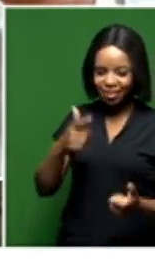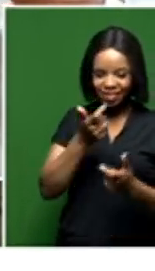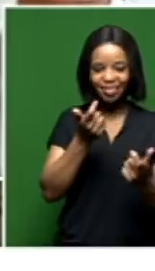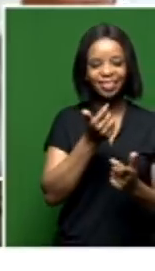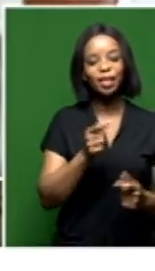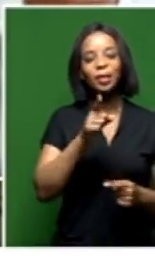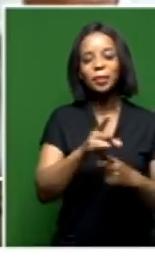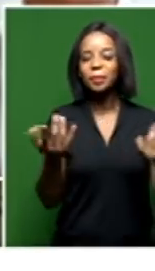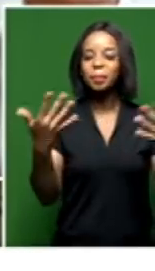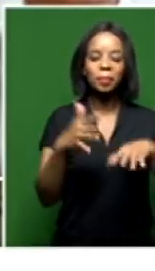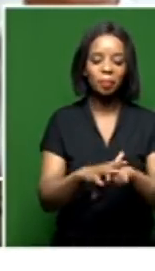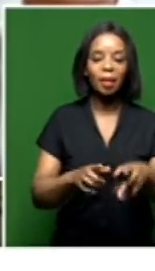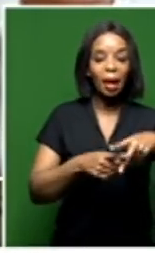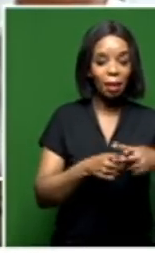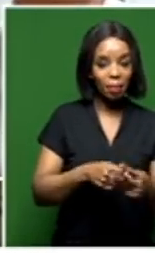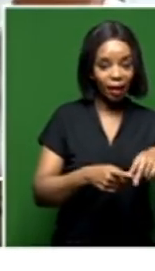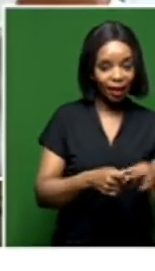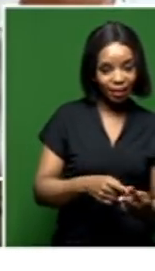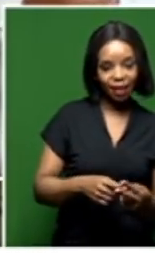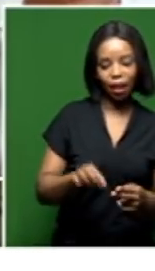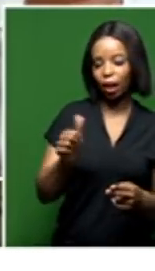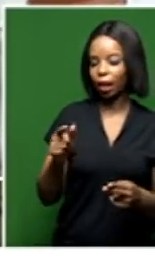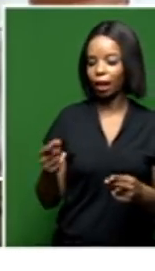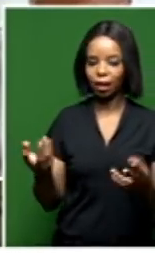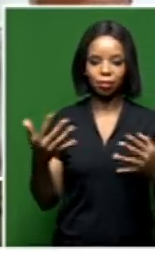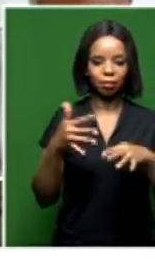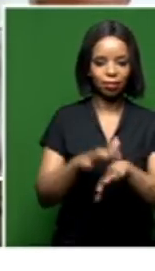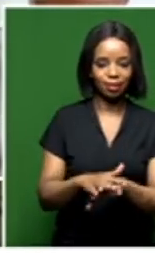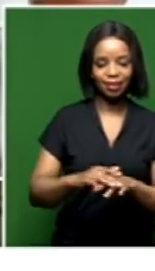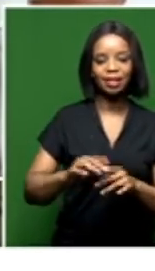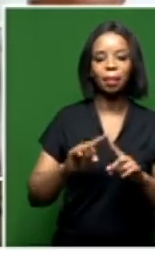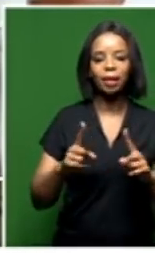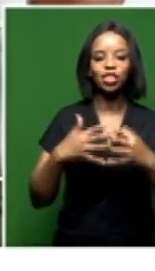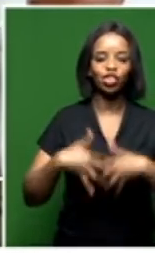It's a combination of mechanical and electrical engineering. Wow.